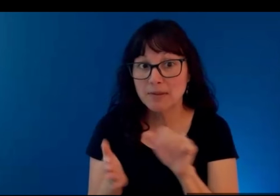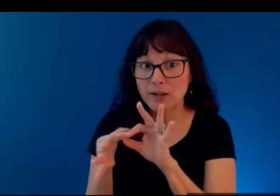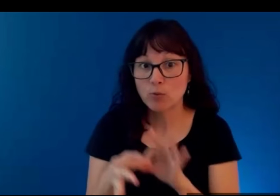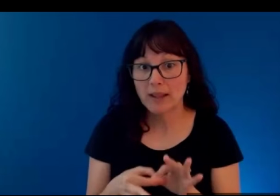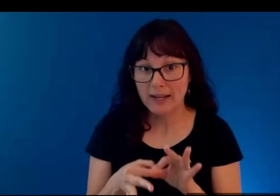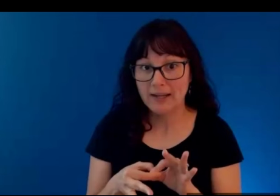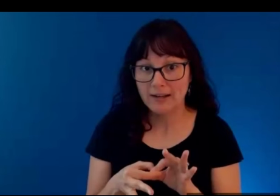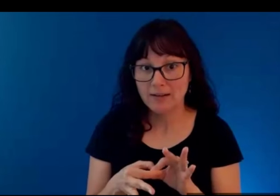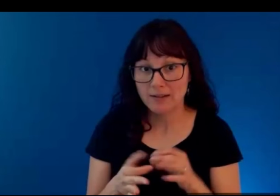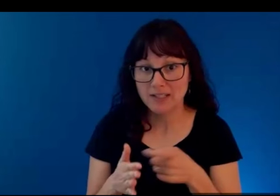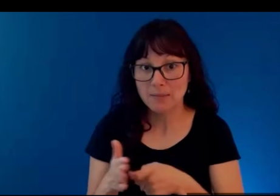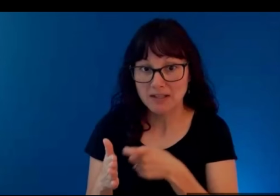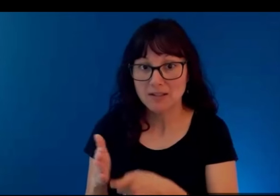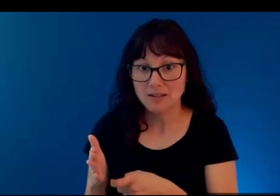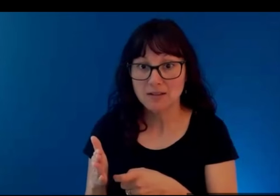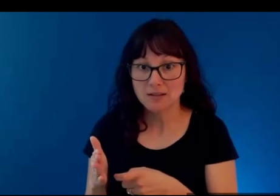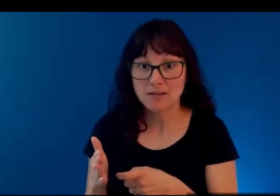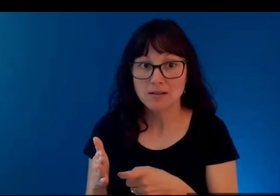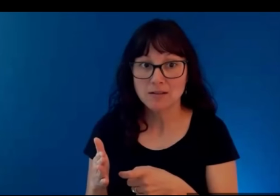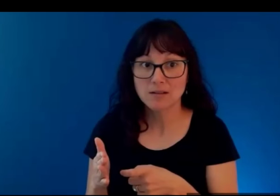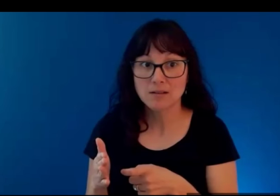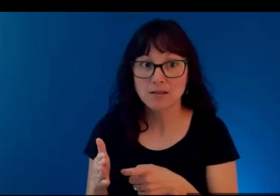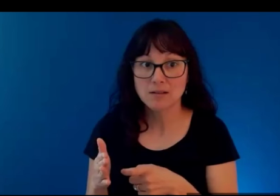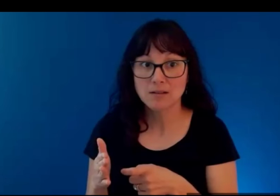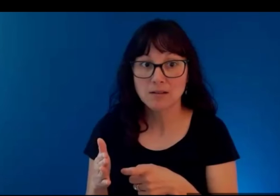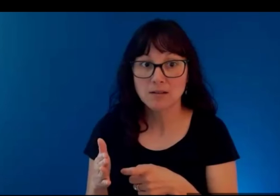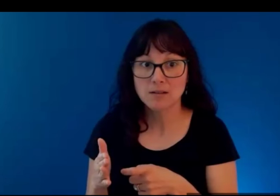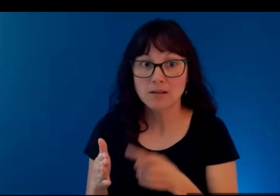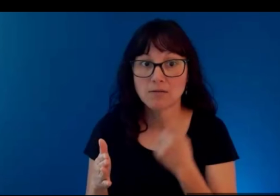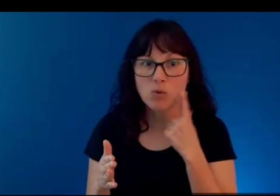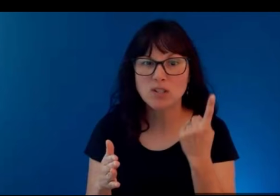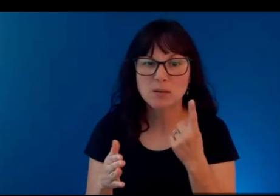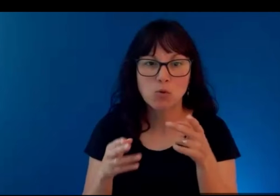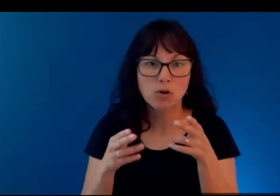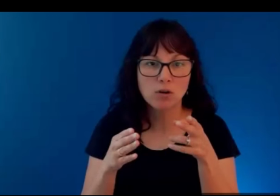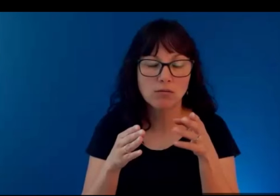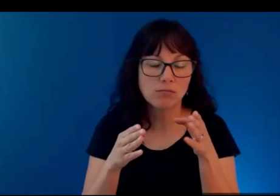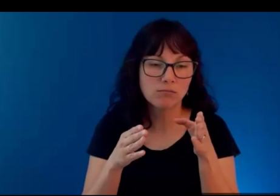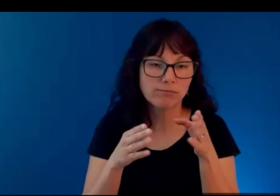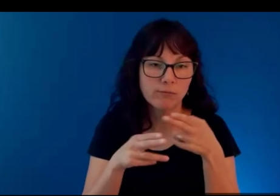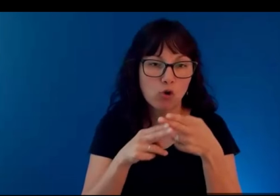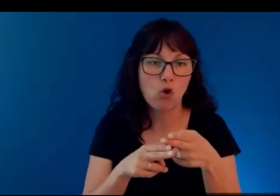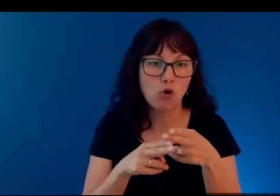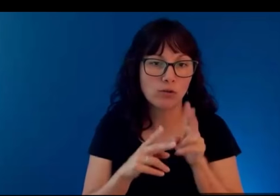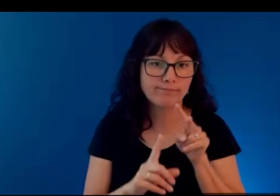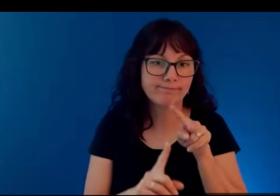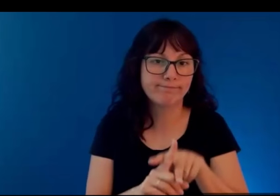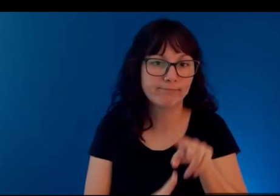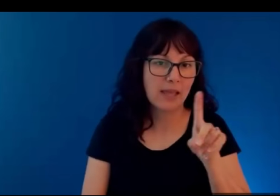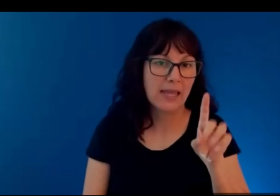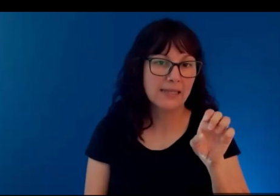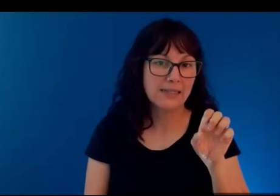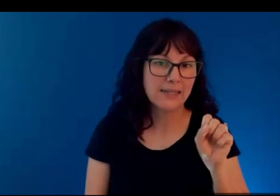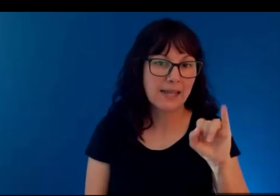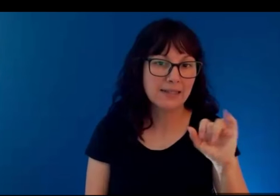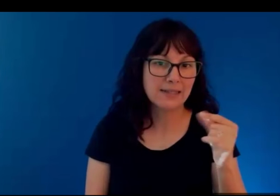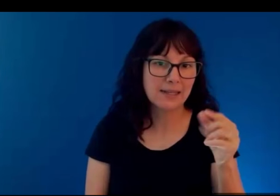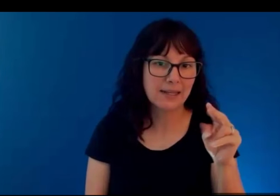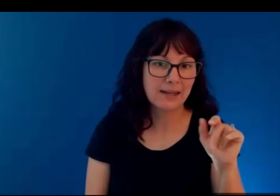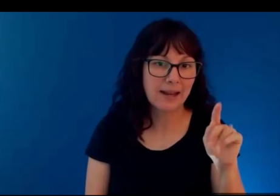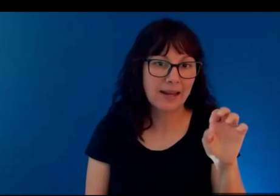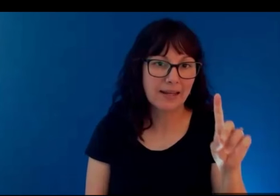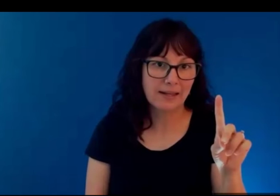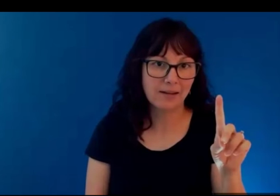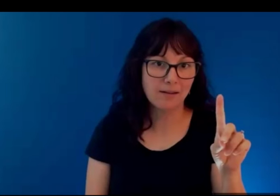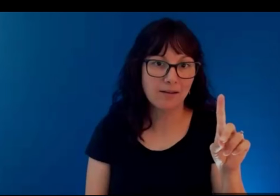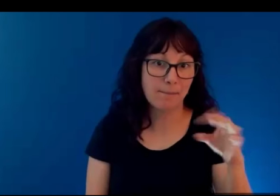disability-related expenses of someone called the designated beneficiary. So these accounts are not accounts that you can